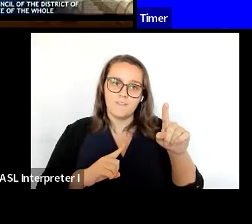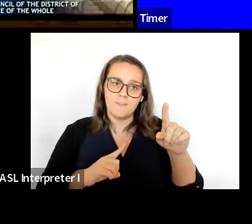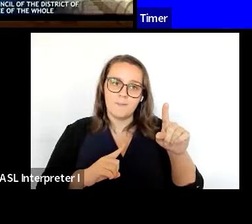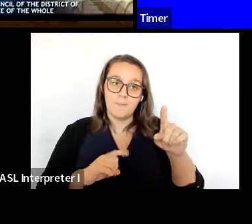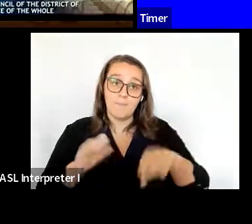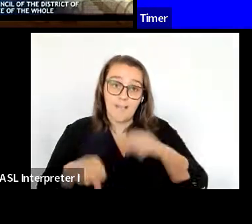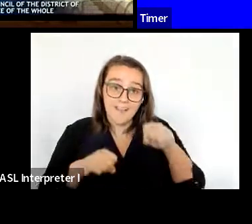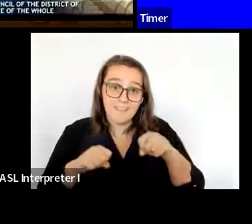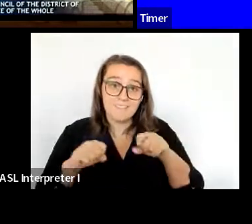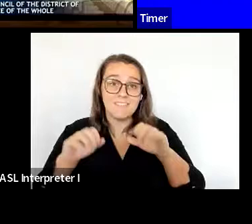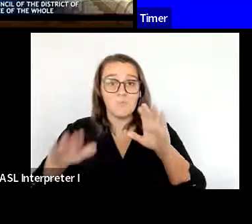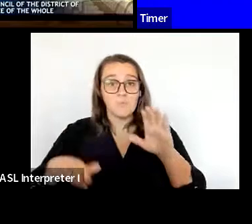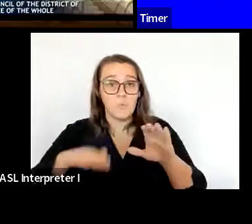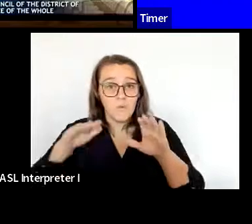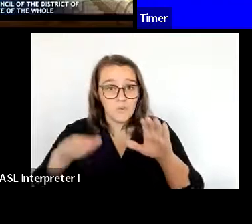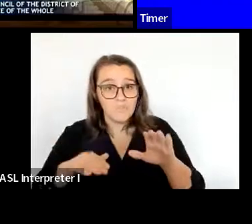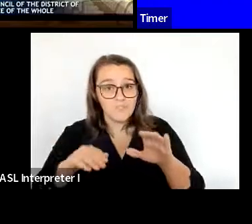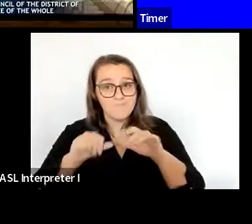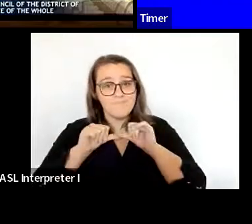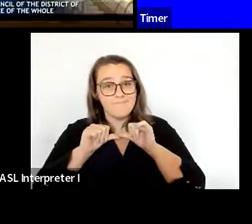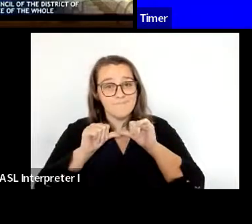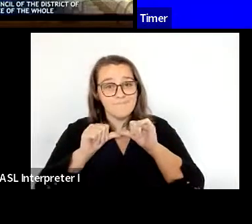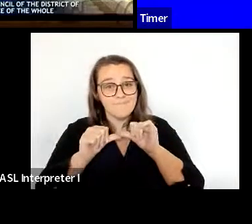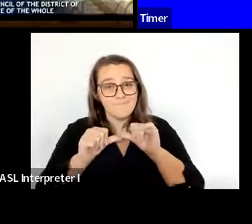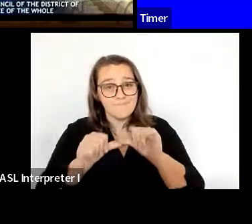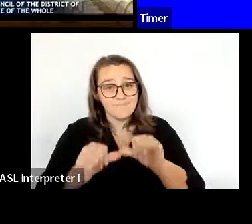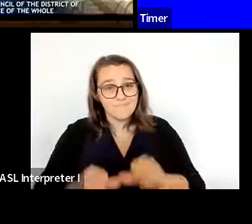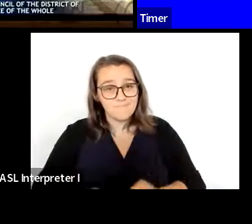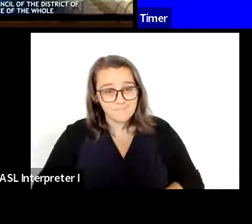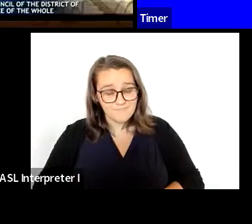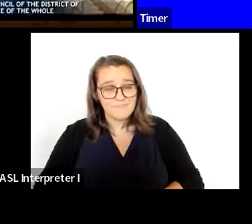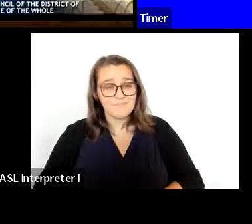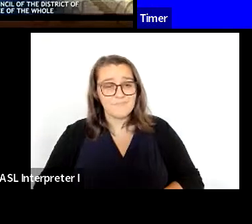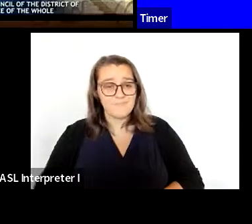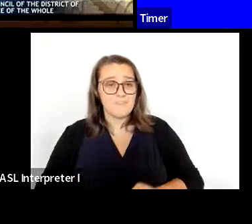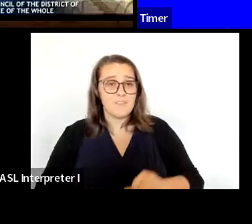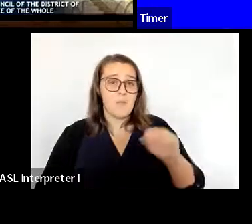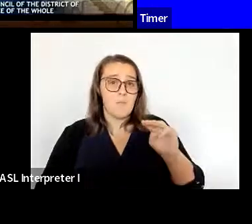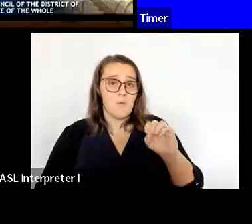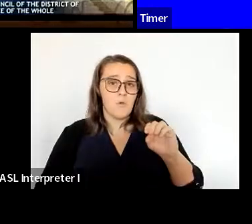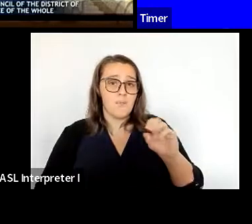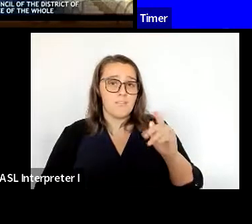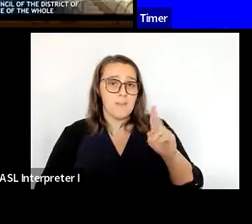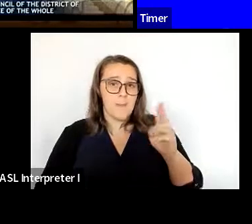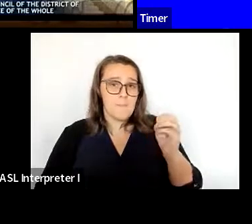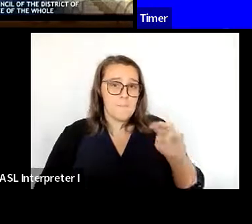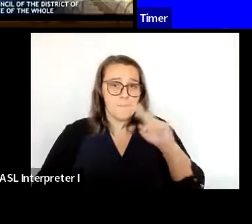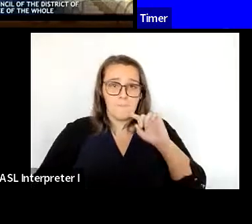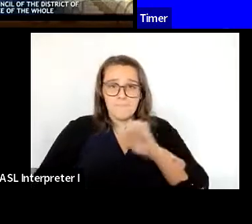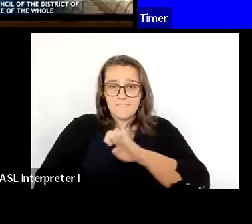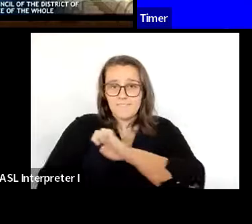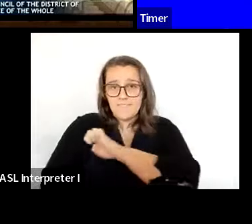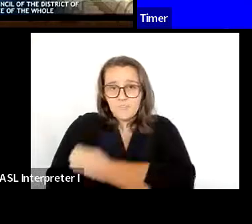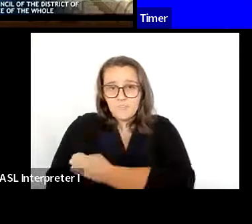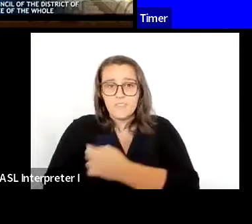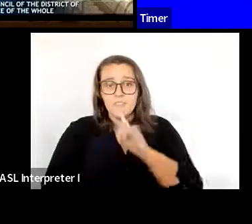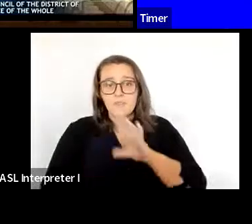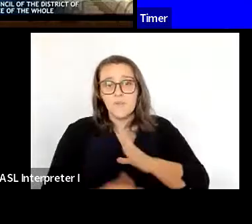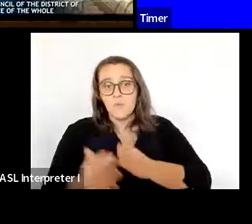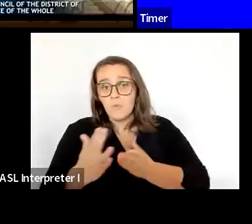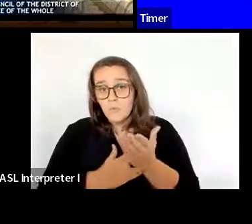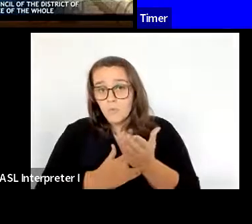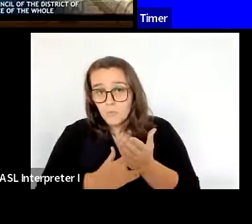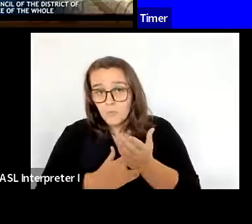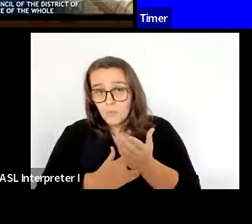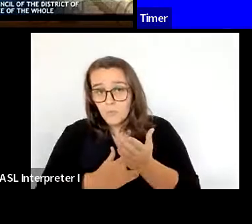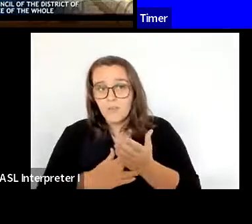bikes and scooters to maintain their momentum at a slow, safe, careful speed through the stop sign.